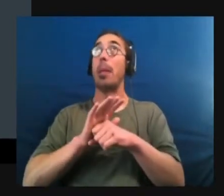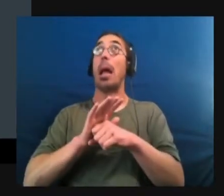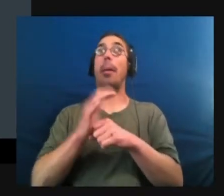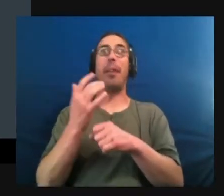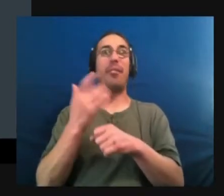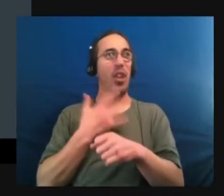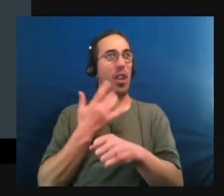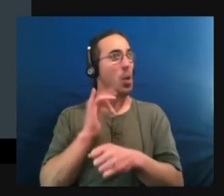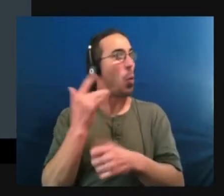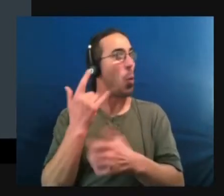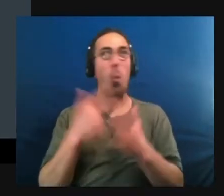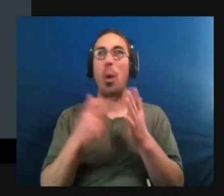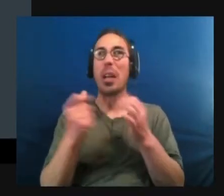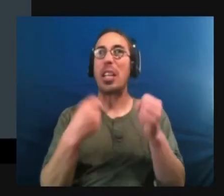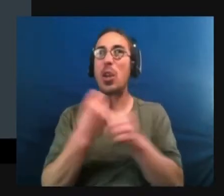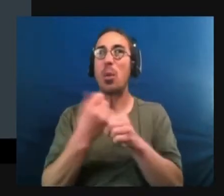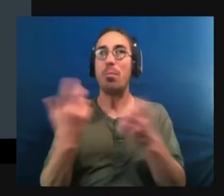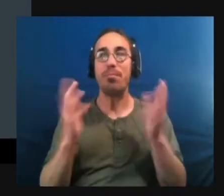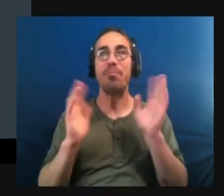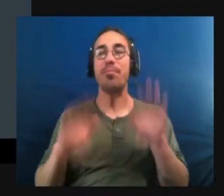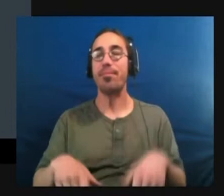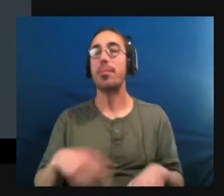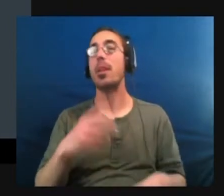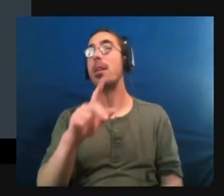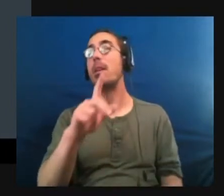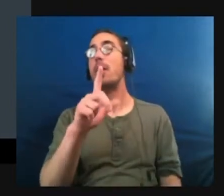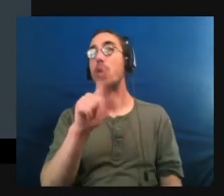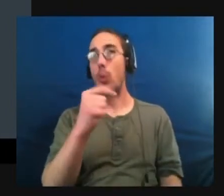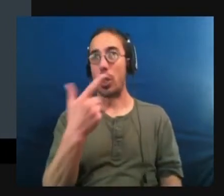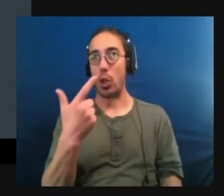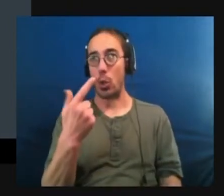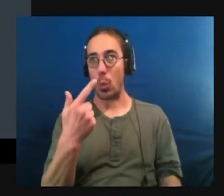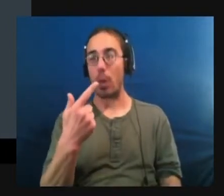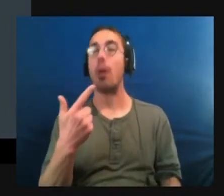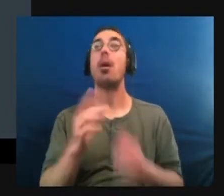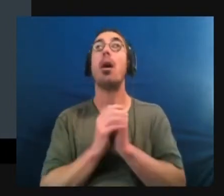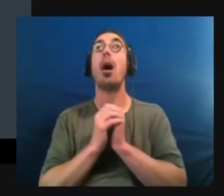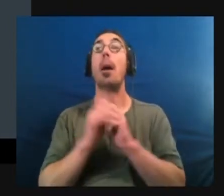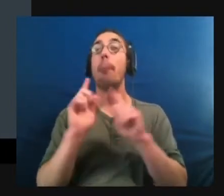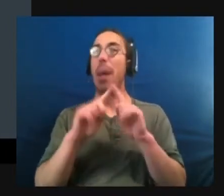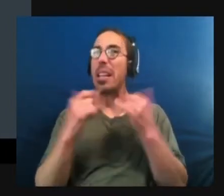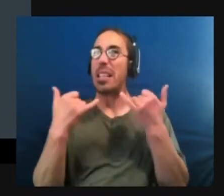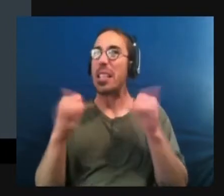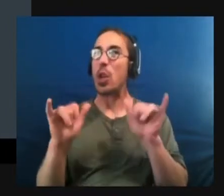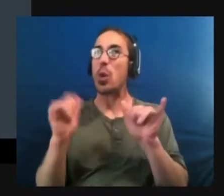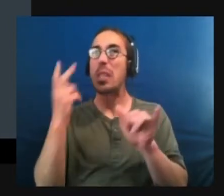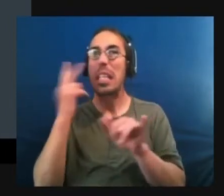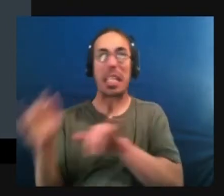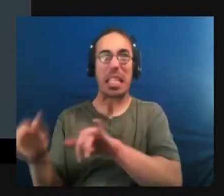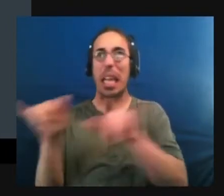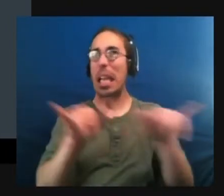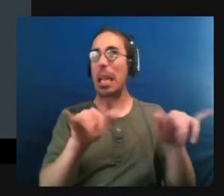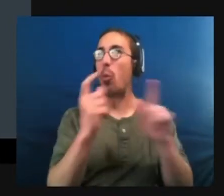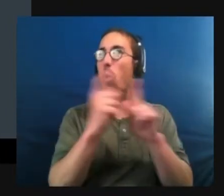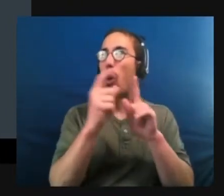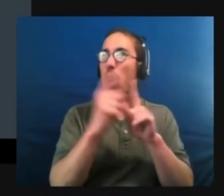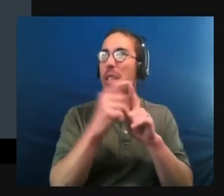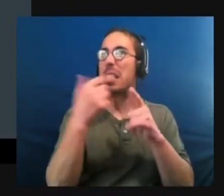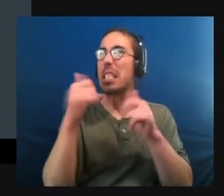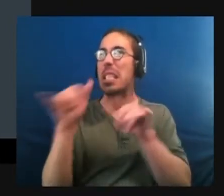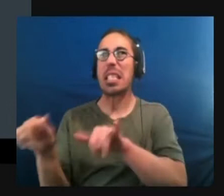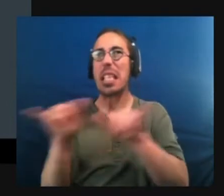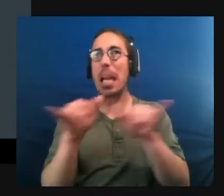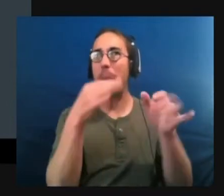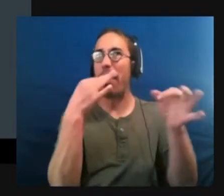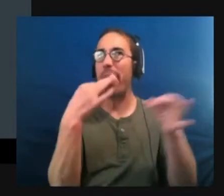It's 2021. I see deficit words come at me, and